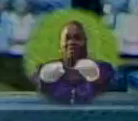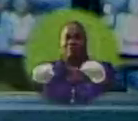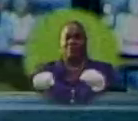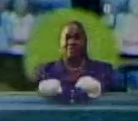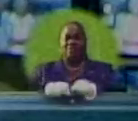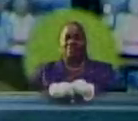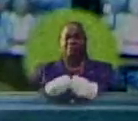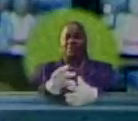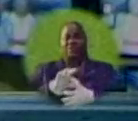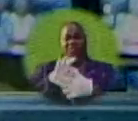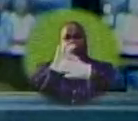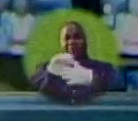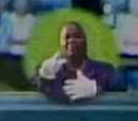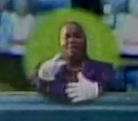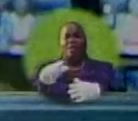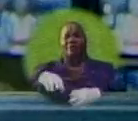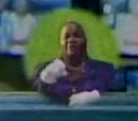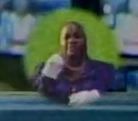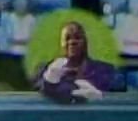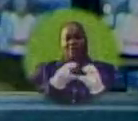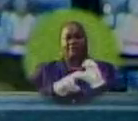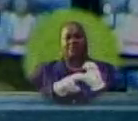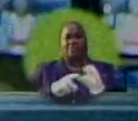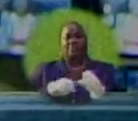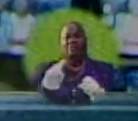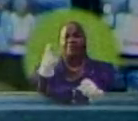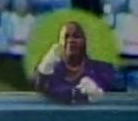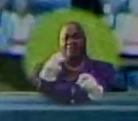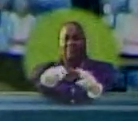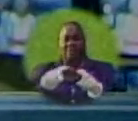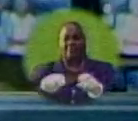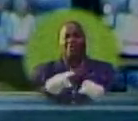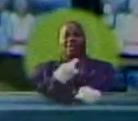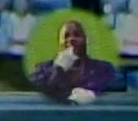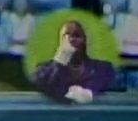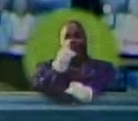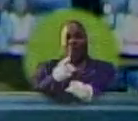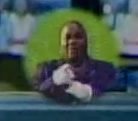officer says the National Physical Development Plan is a first step in the right direction.